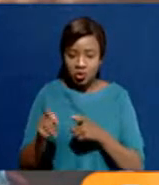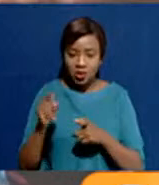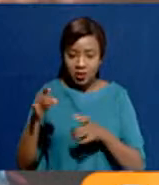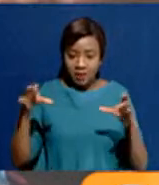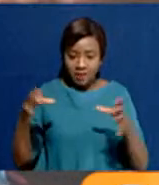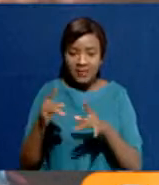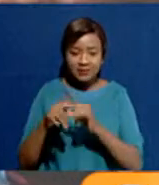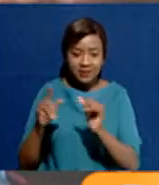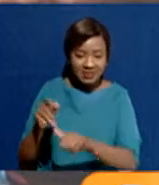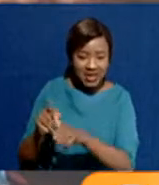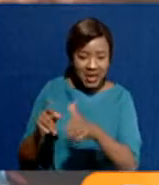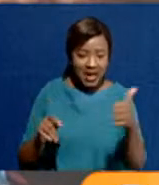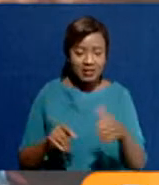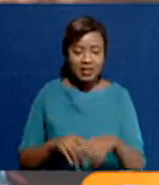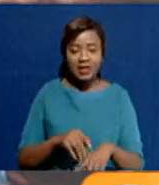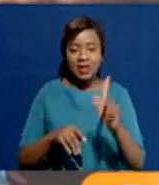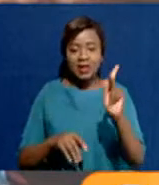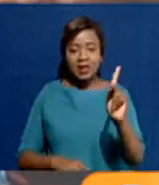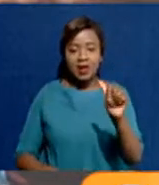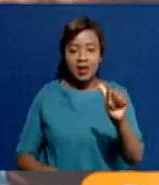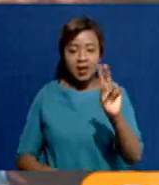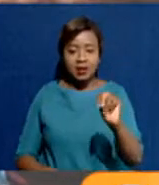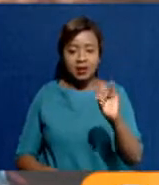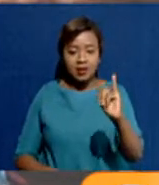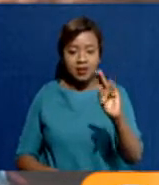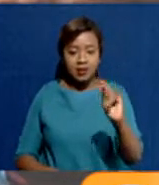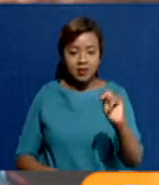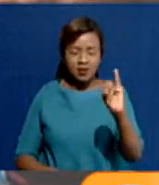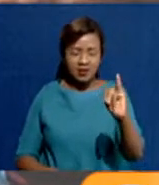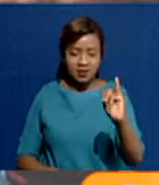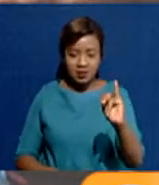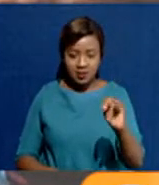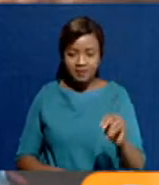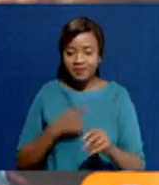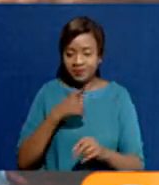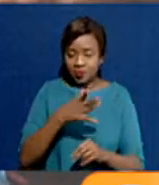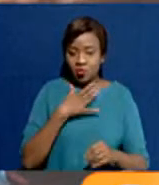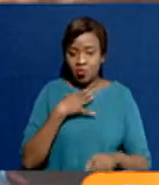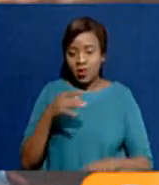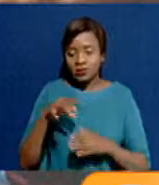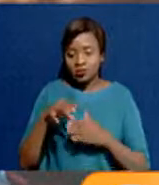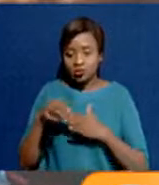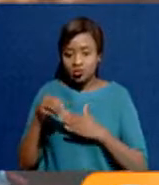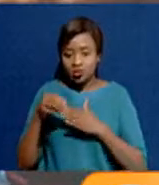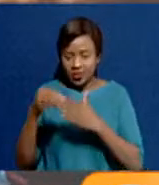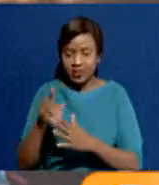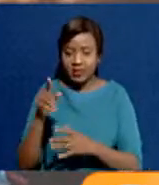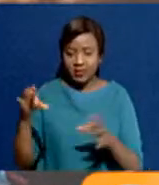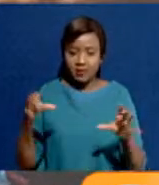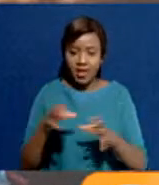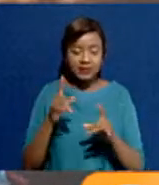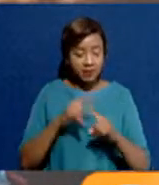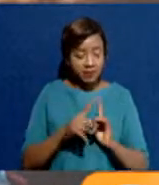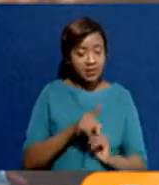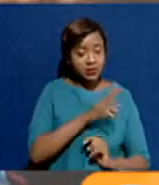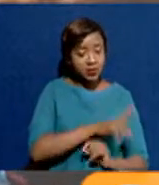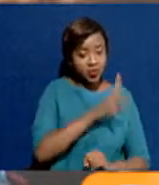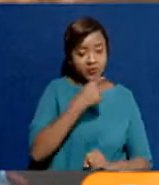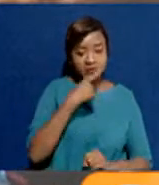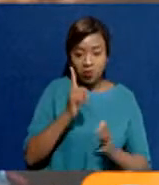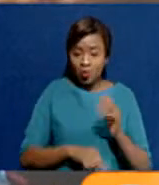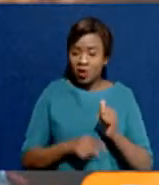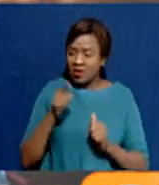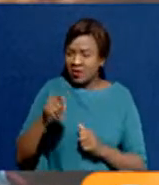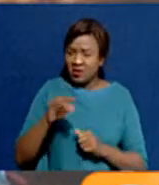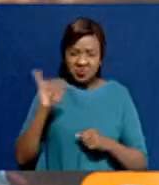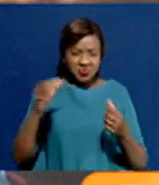by Iala MP Kanini Kega. The former president appearing to assert his authority as party leader, saying Jubilee was intact